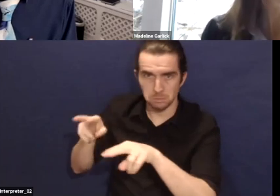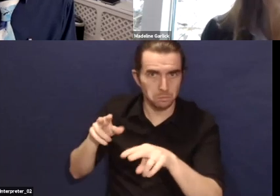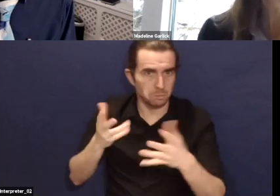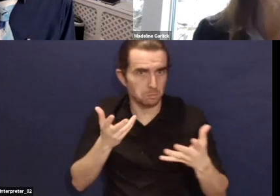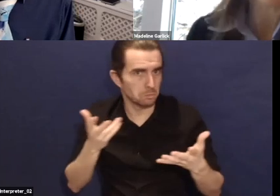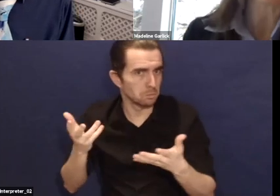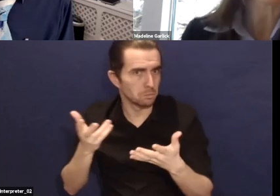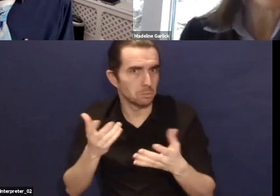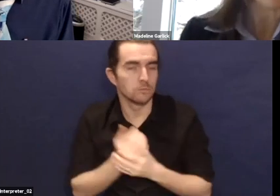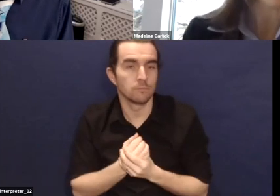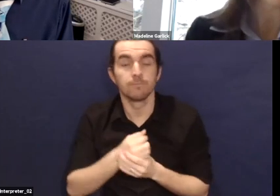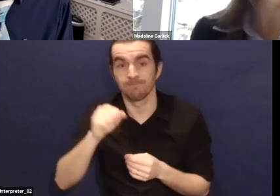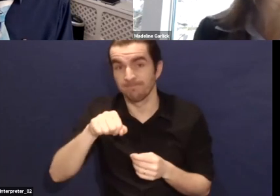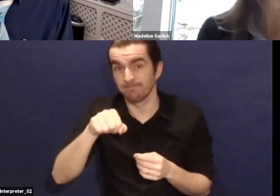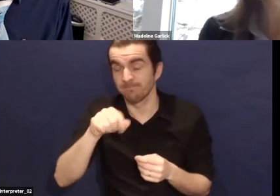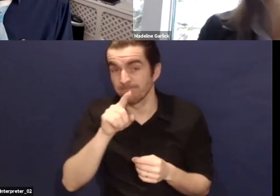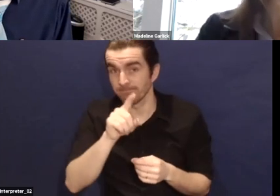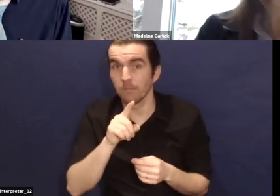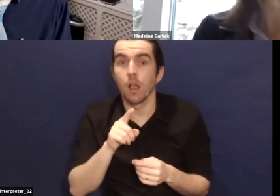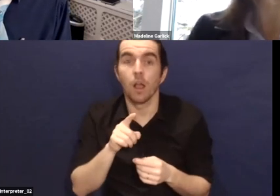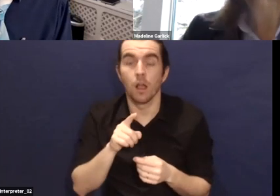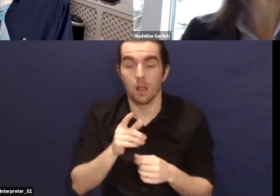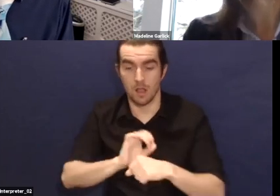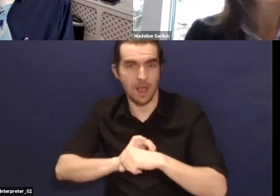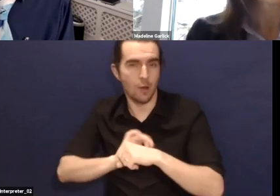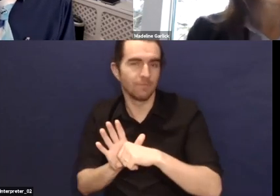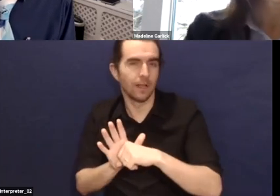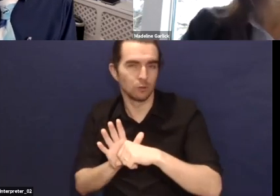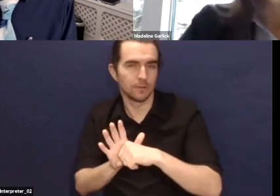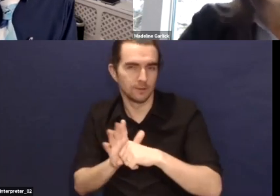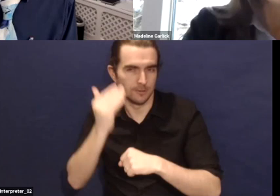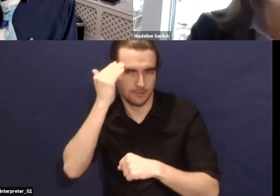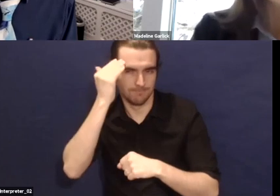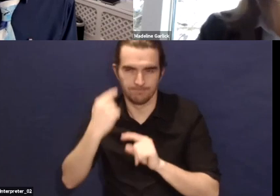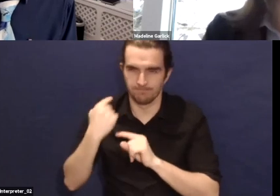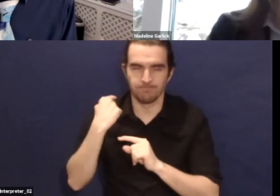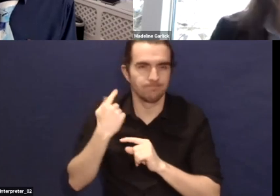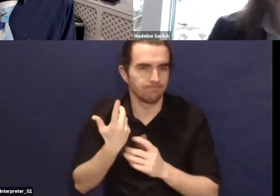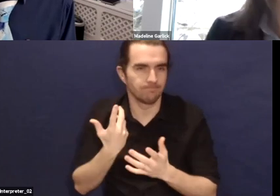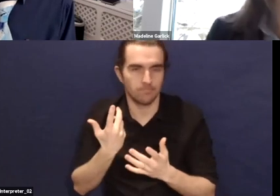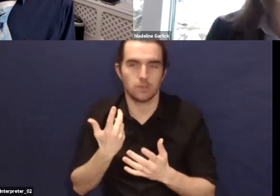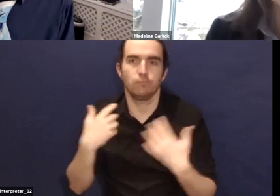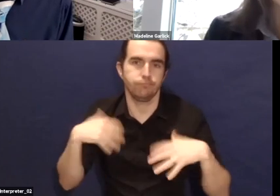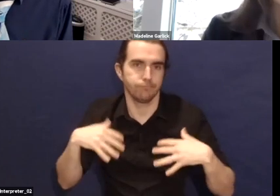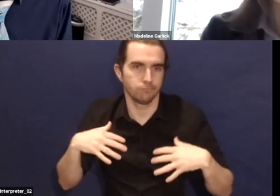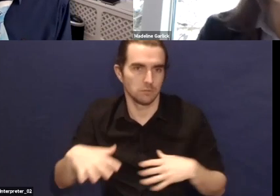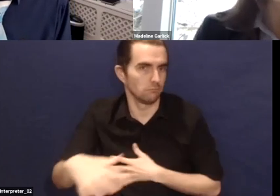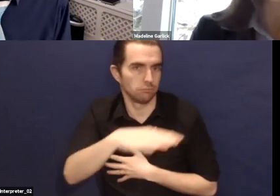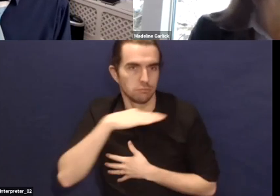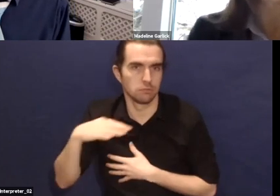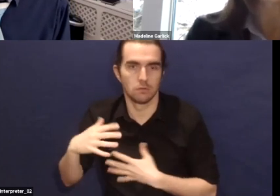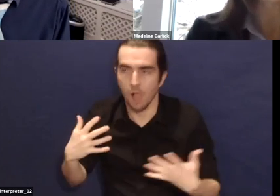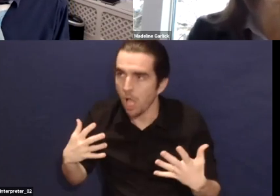we are vulnerable, regardless of our origins, social or legal status. However, tragically, it has hit many asylum